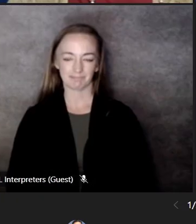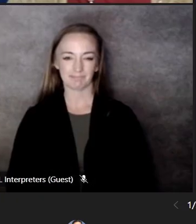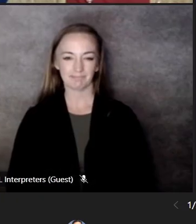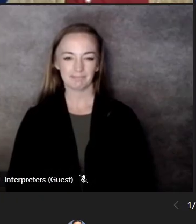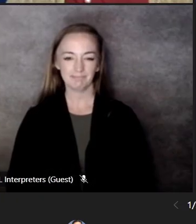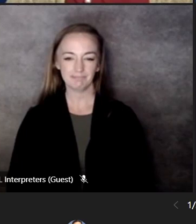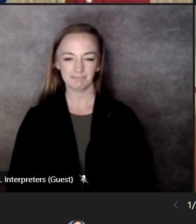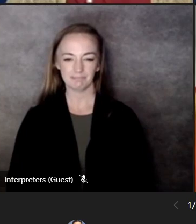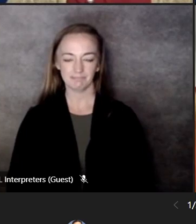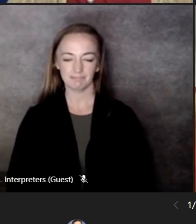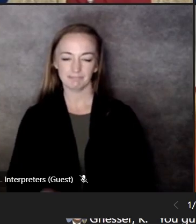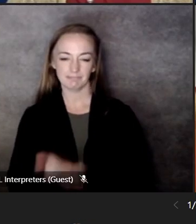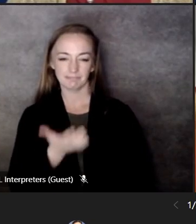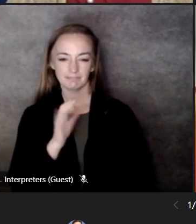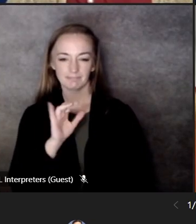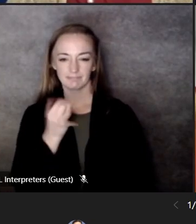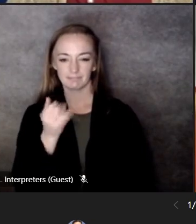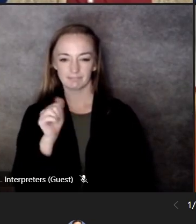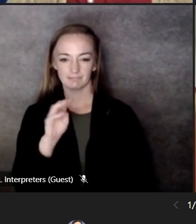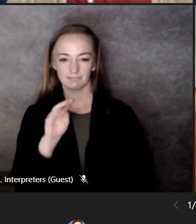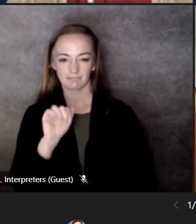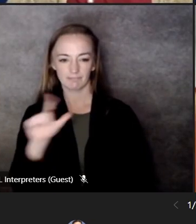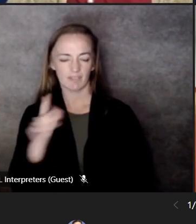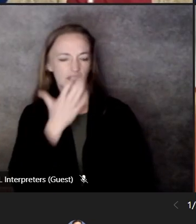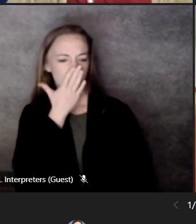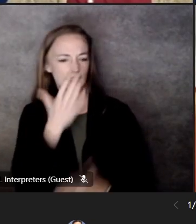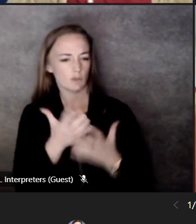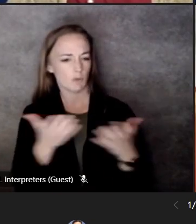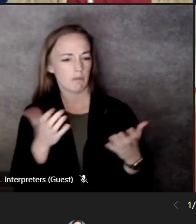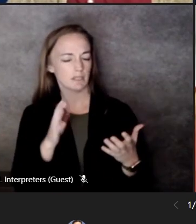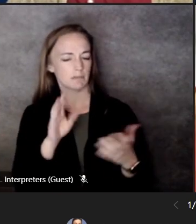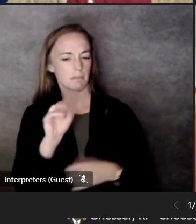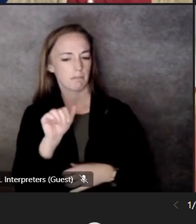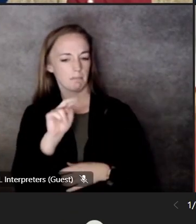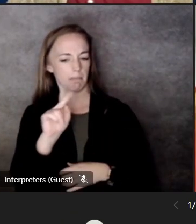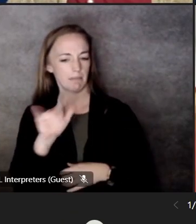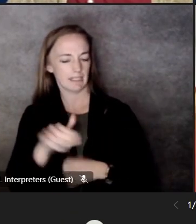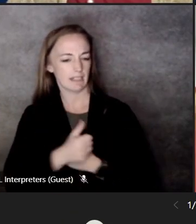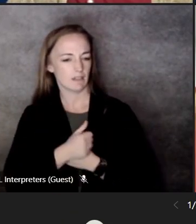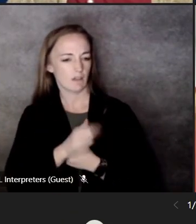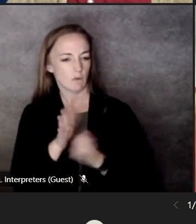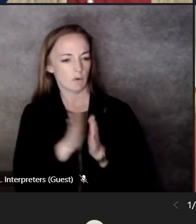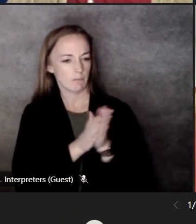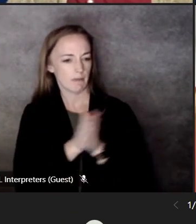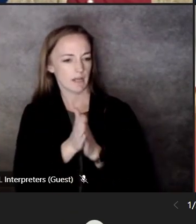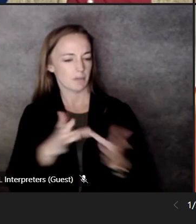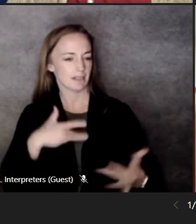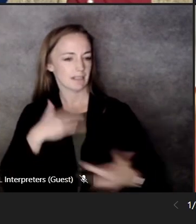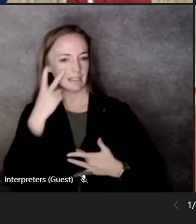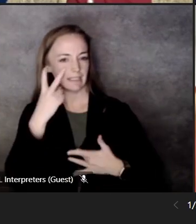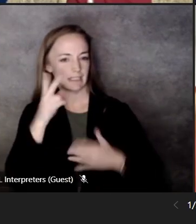Thank you so much, Mandy. I love your passion. I'm excited to see all the great things you're going to do this year.